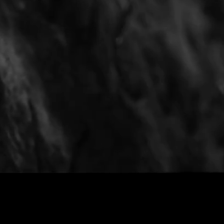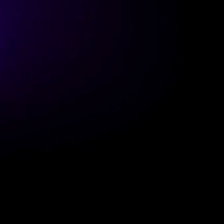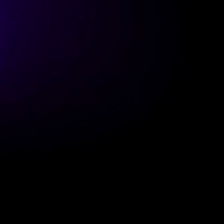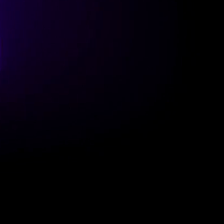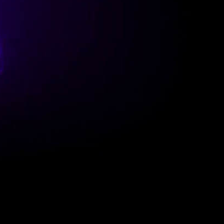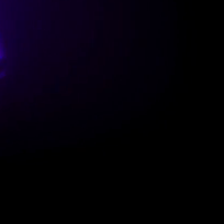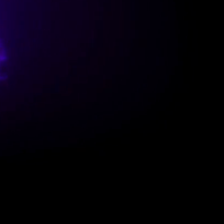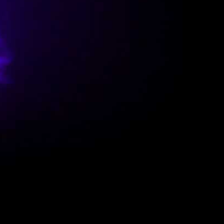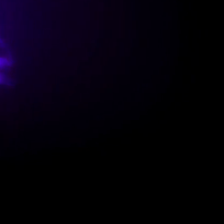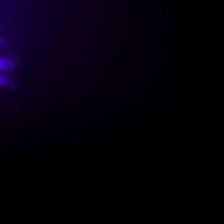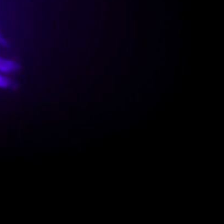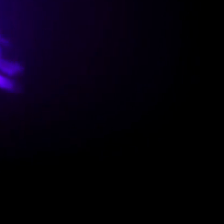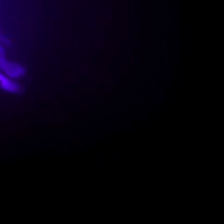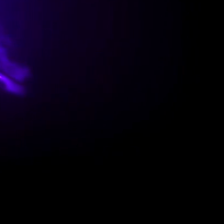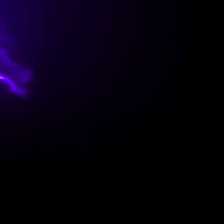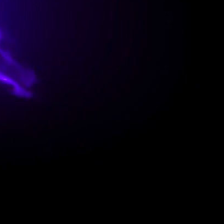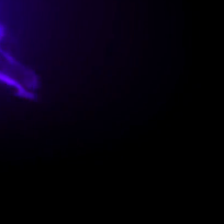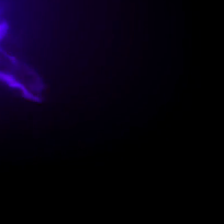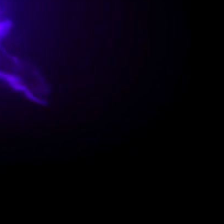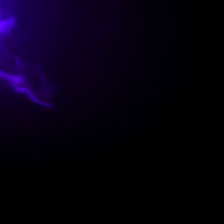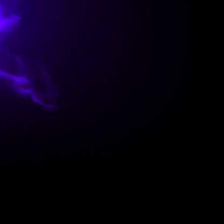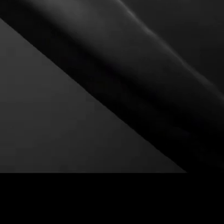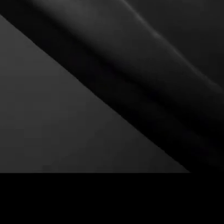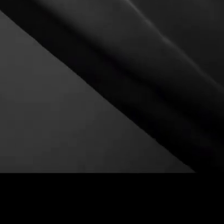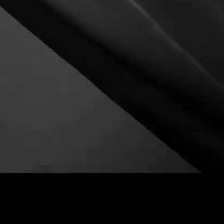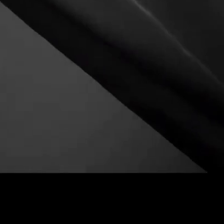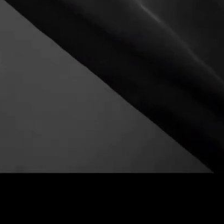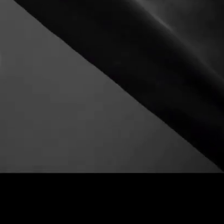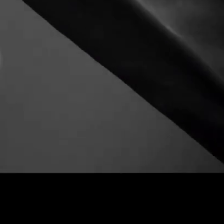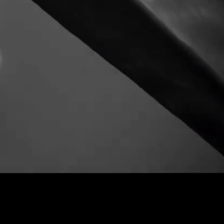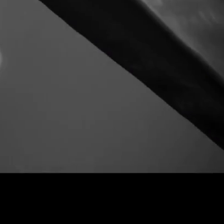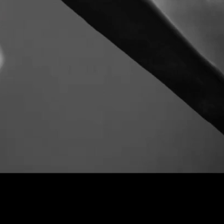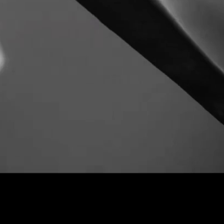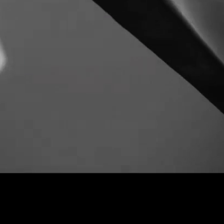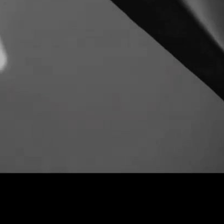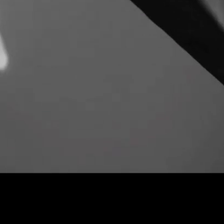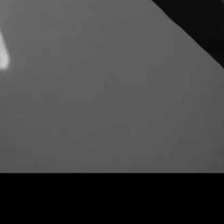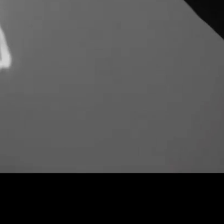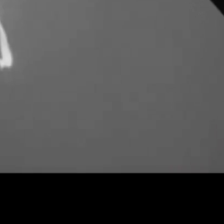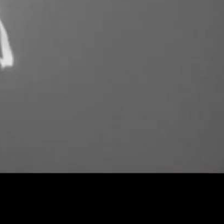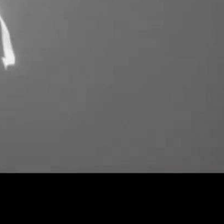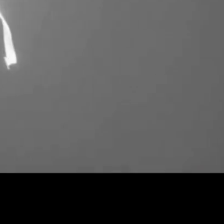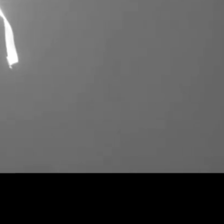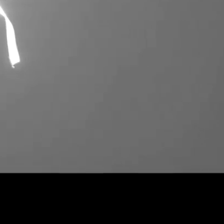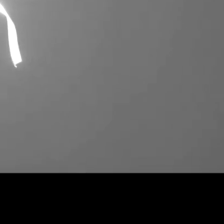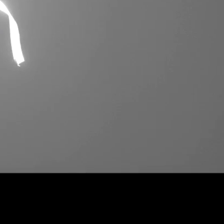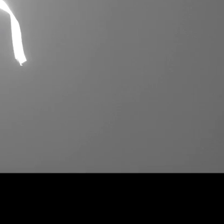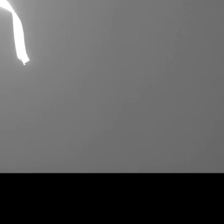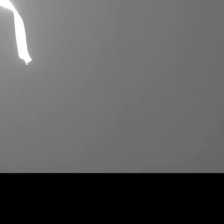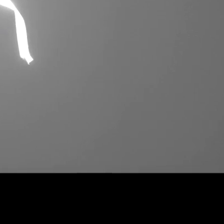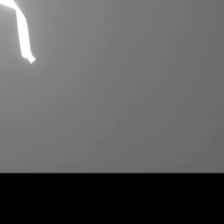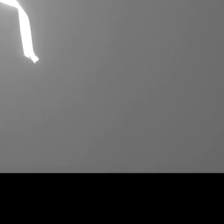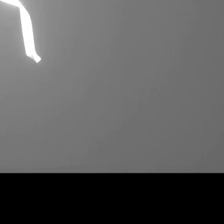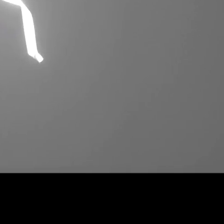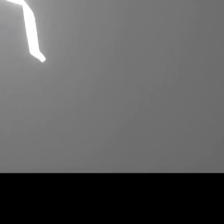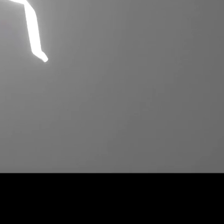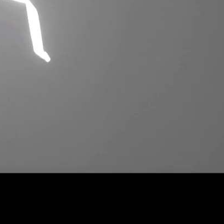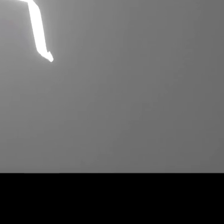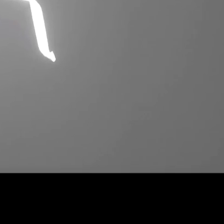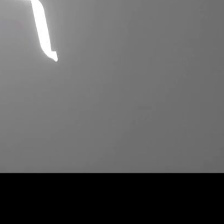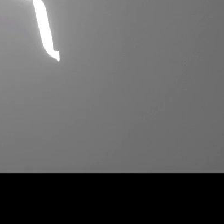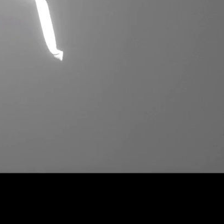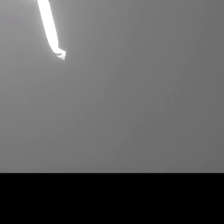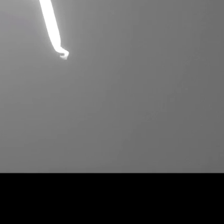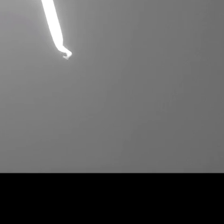Law, Yahweh in the flesh. He is the one to establish God's reign and rule, to heal the sick,